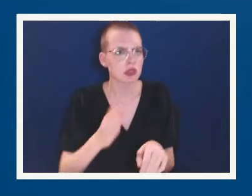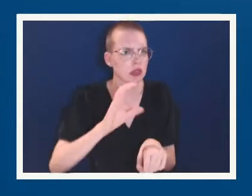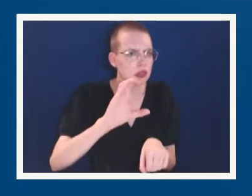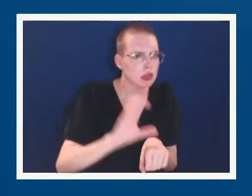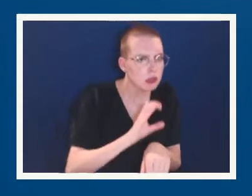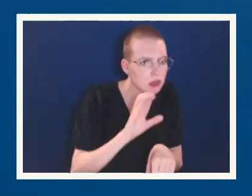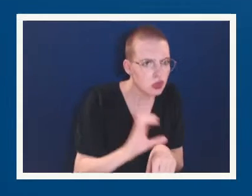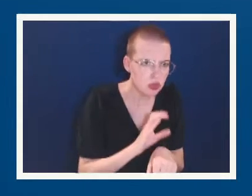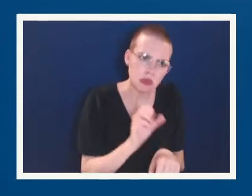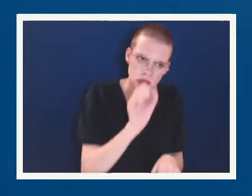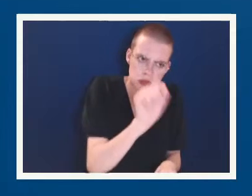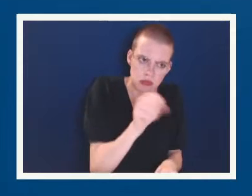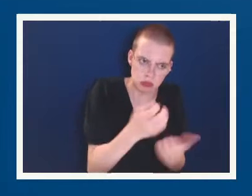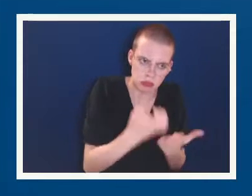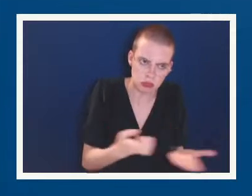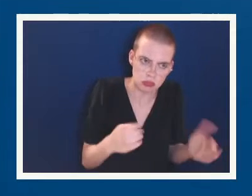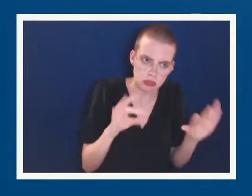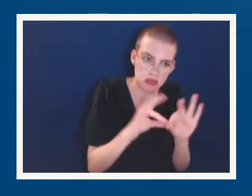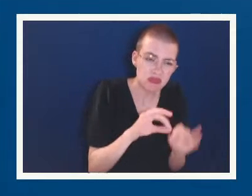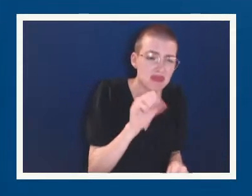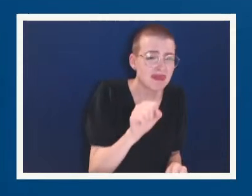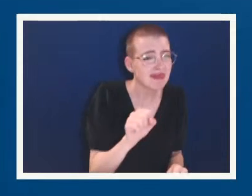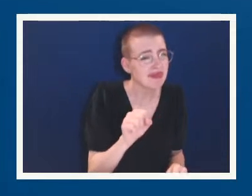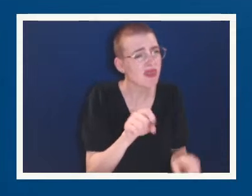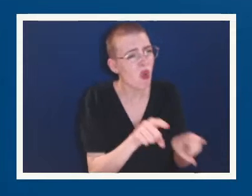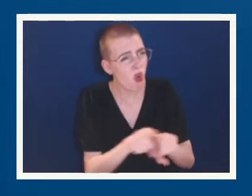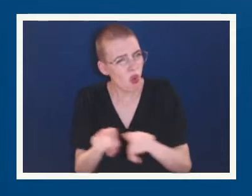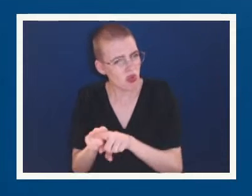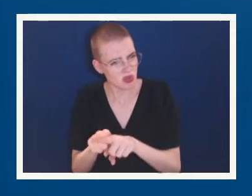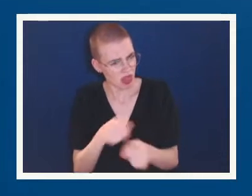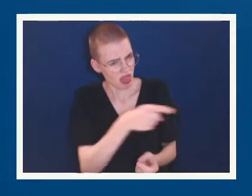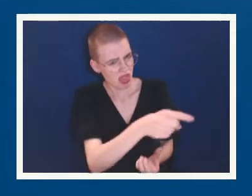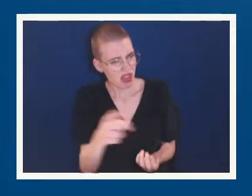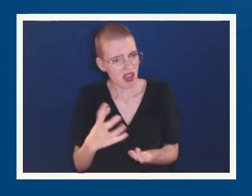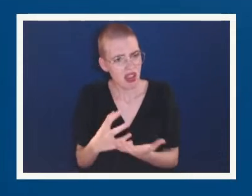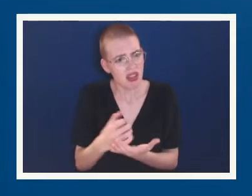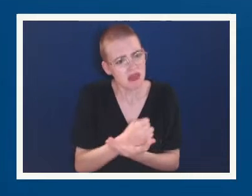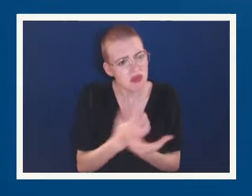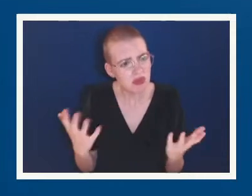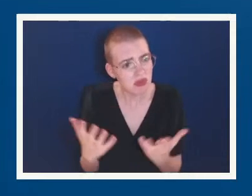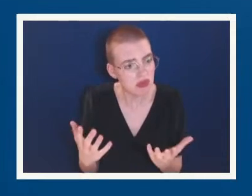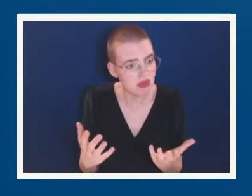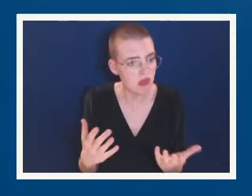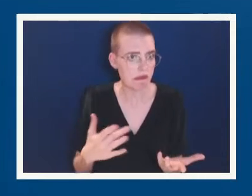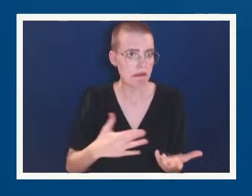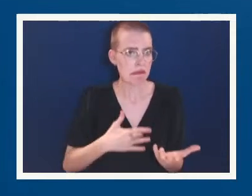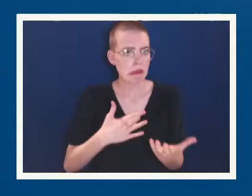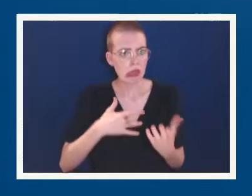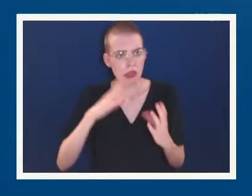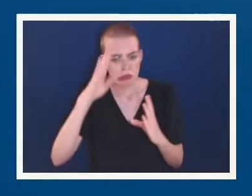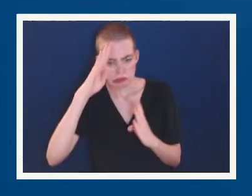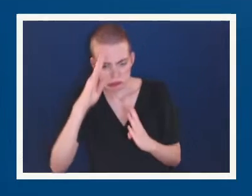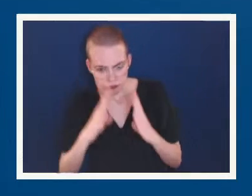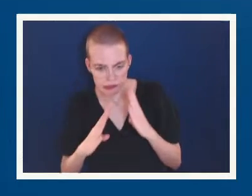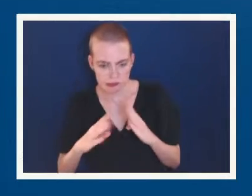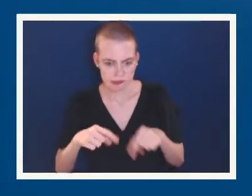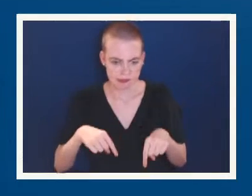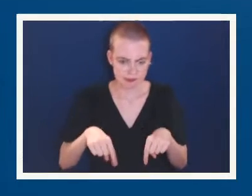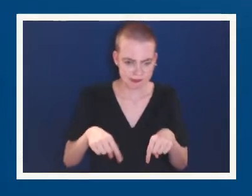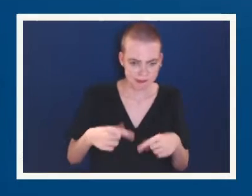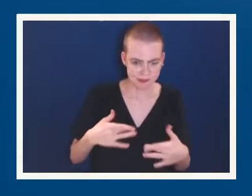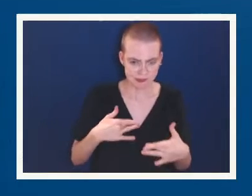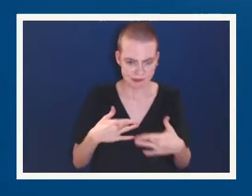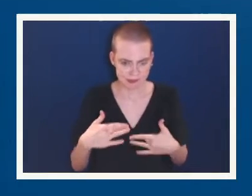when they are feeling worried, when they are feeling anxious, that they can walk down the hallway and find a mental